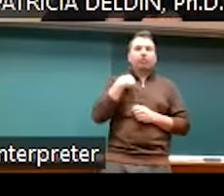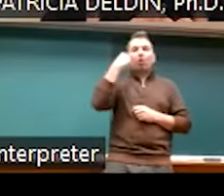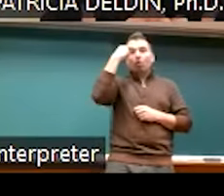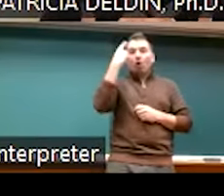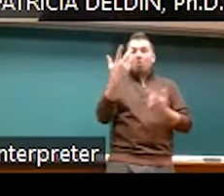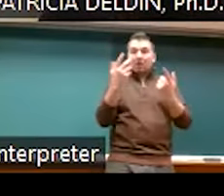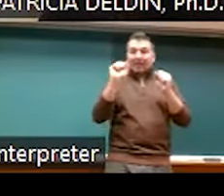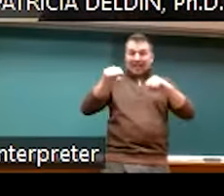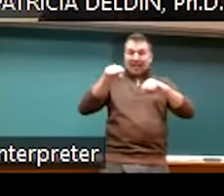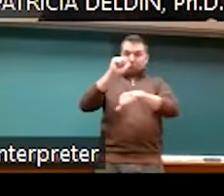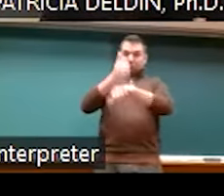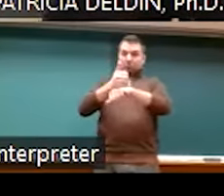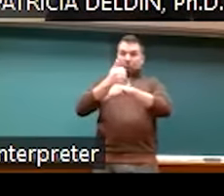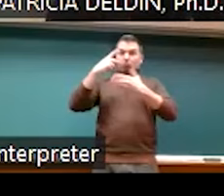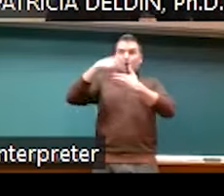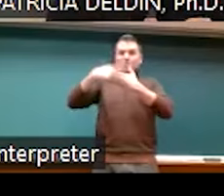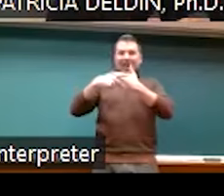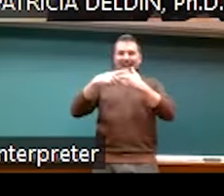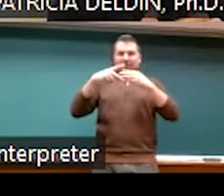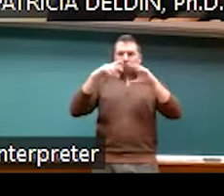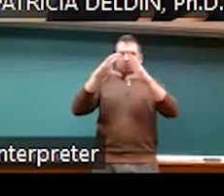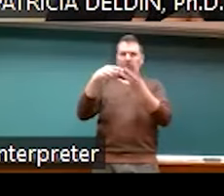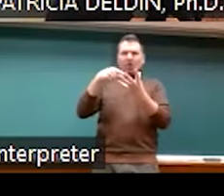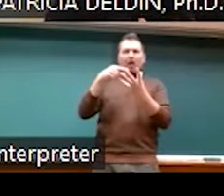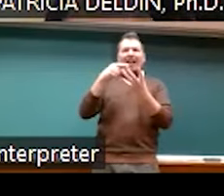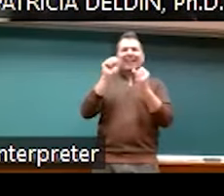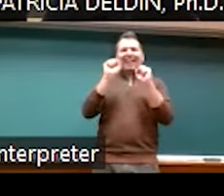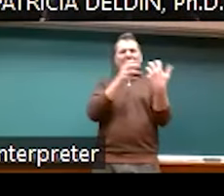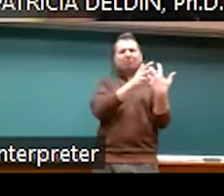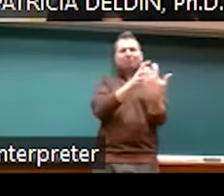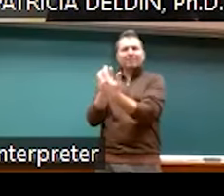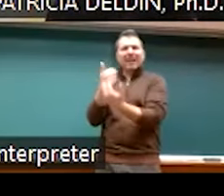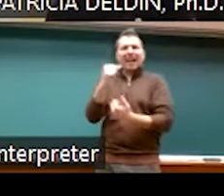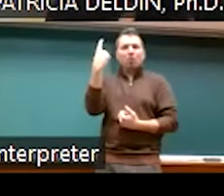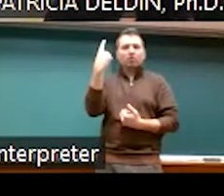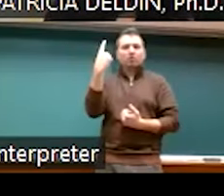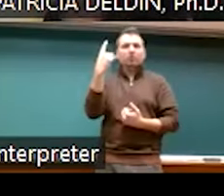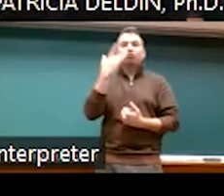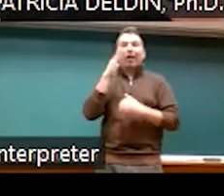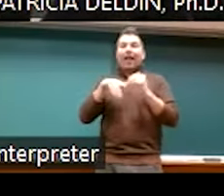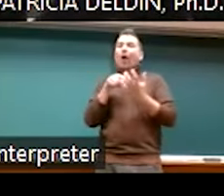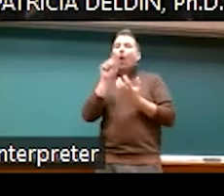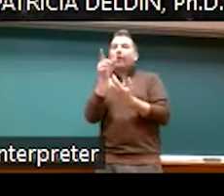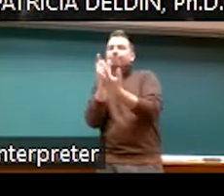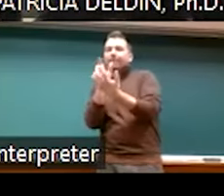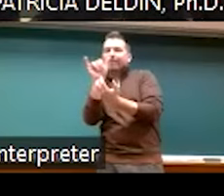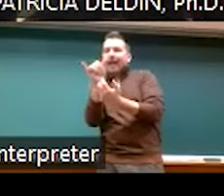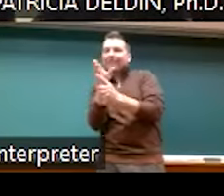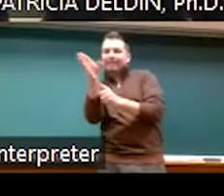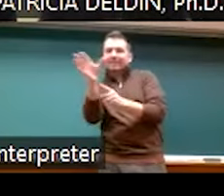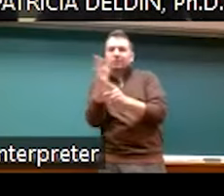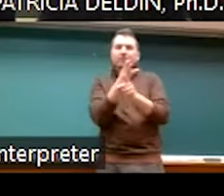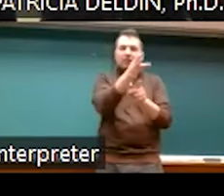program that worked for everybody. I don't know about you, but when you do research and you can, it's really hard to recruit people with